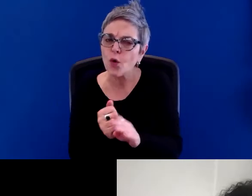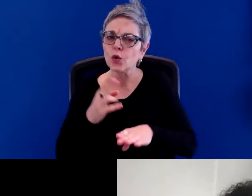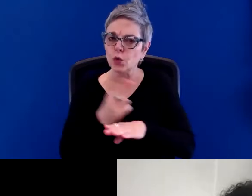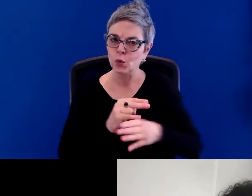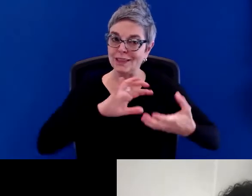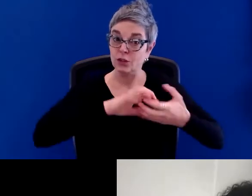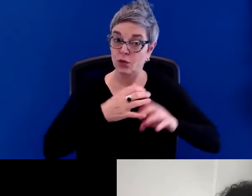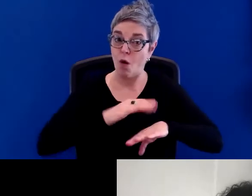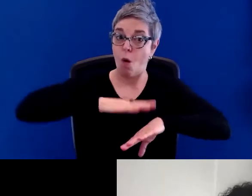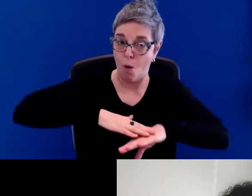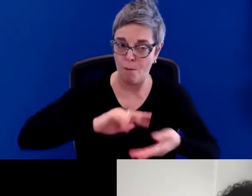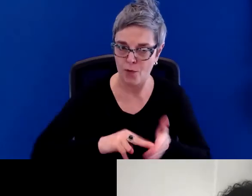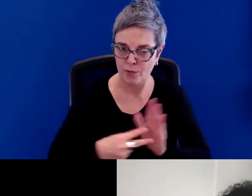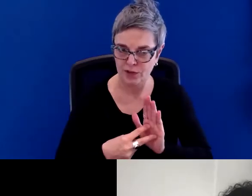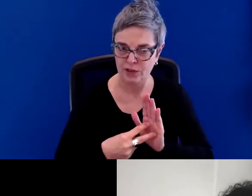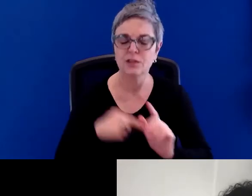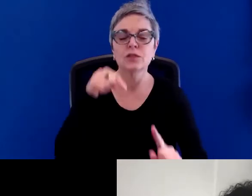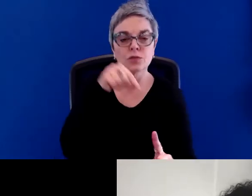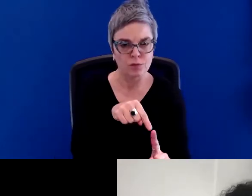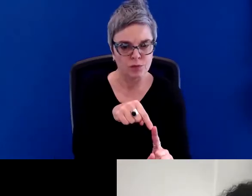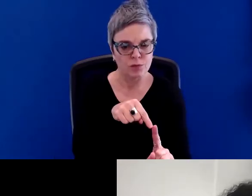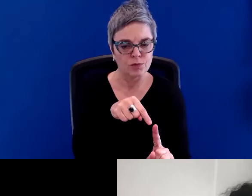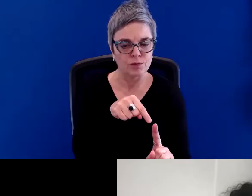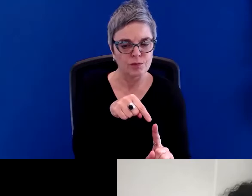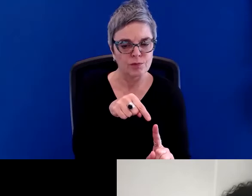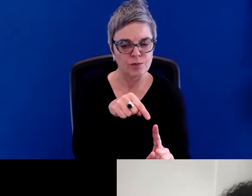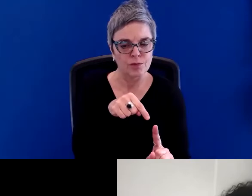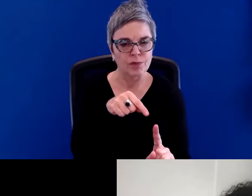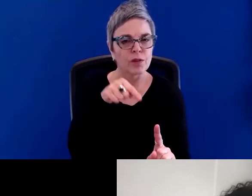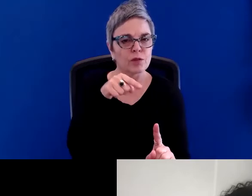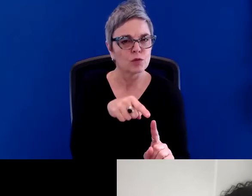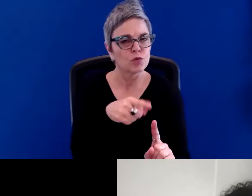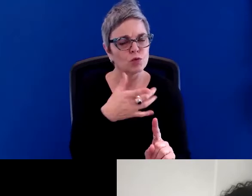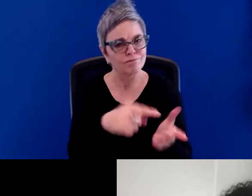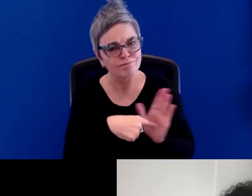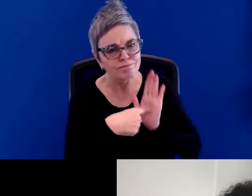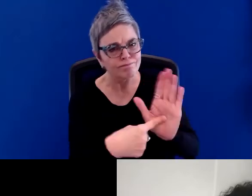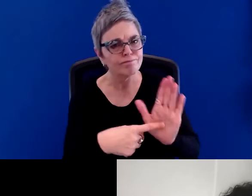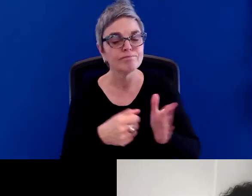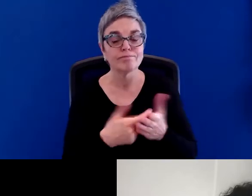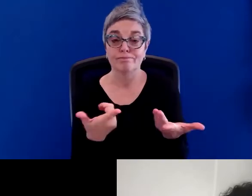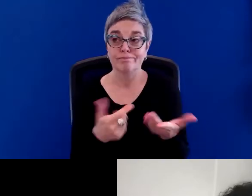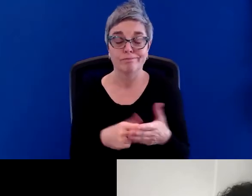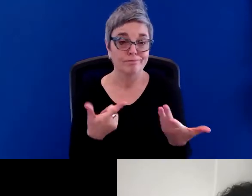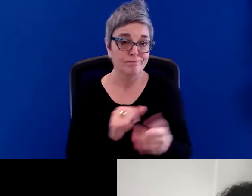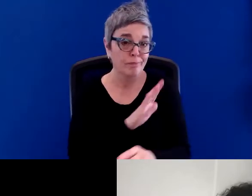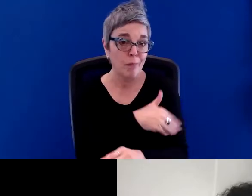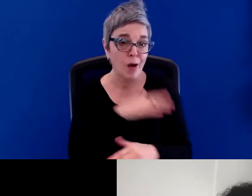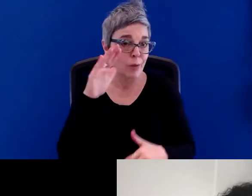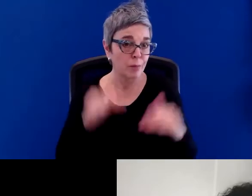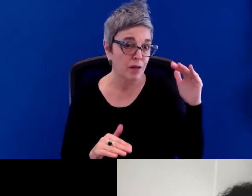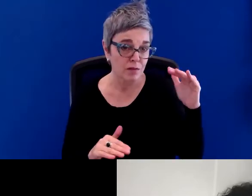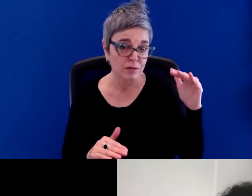call to mind and to the reality the very real power imbalances that are occurring here